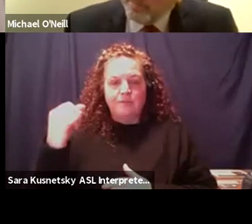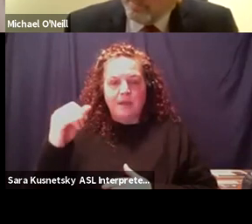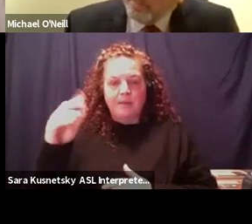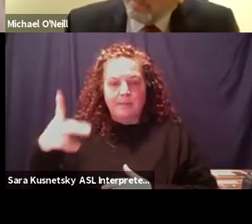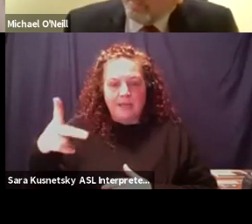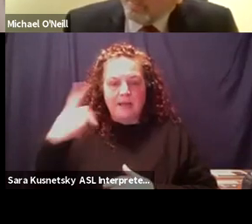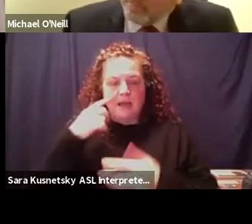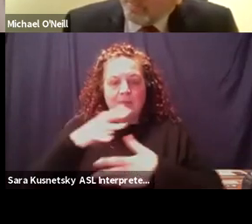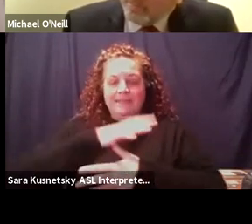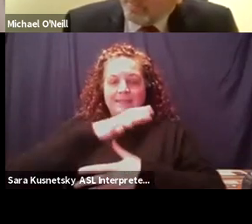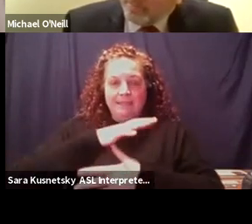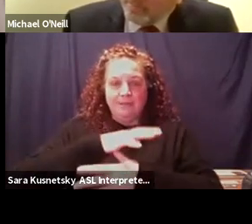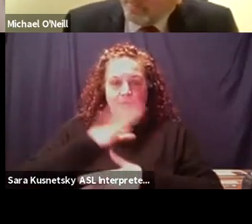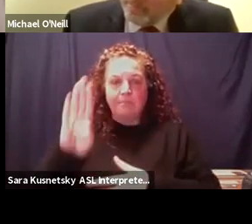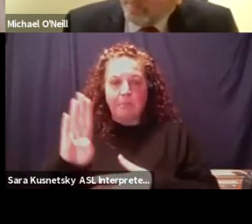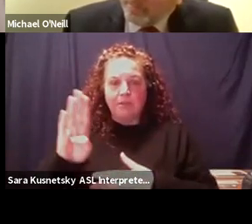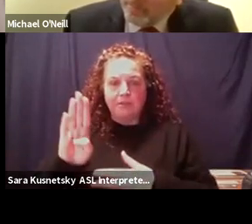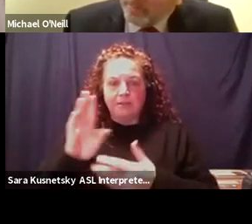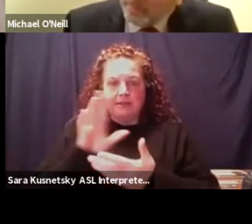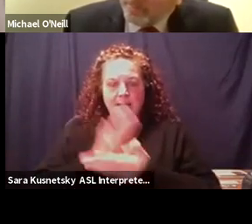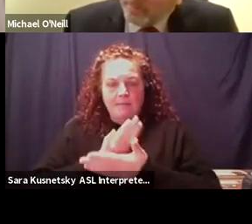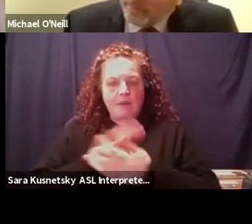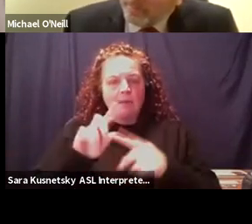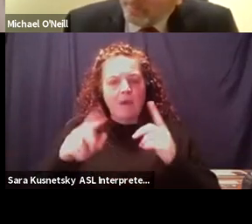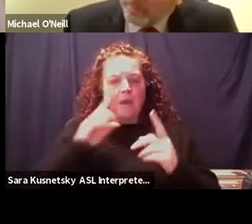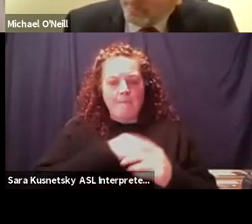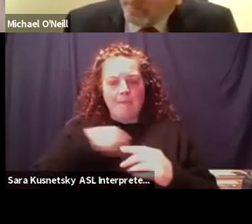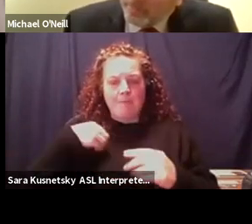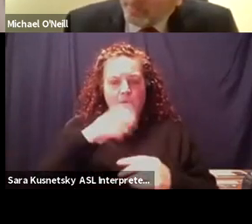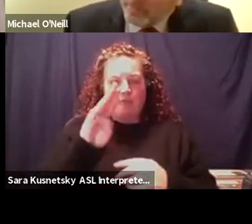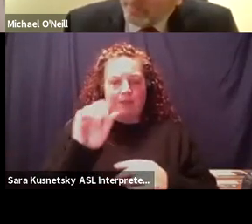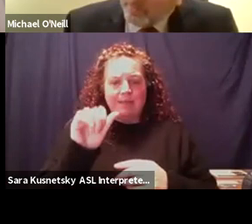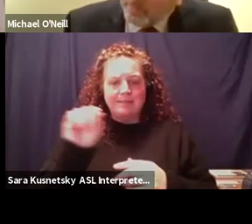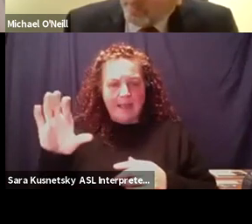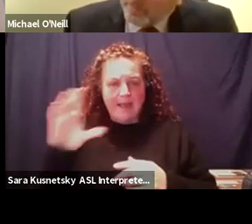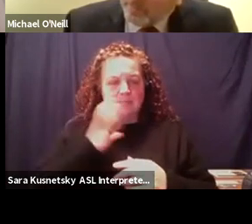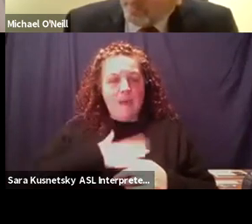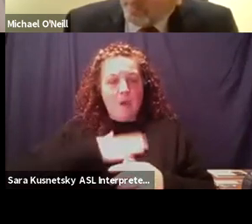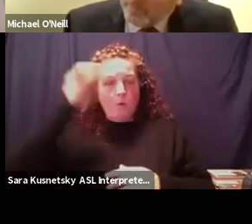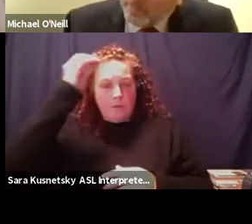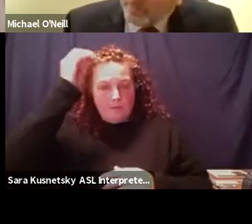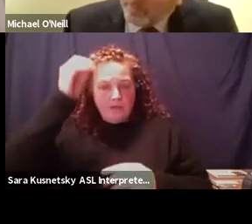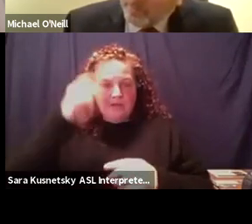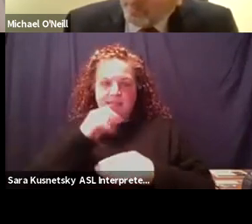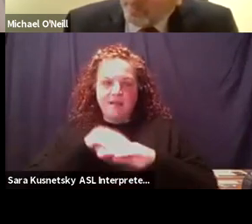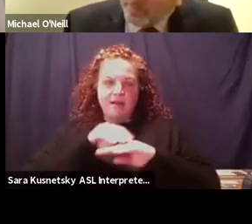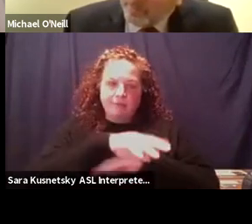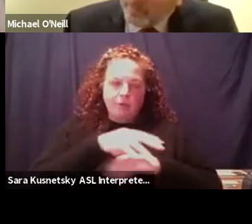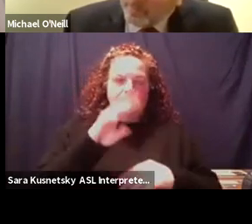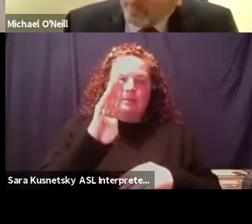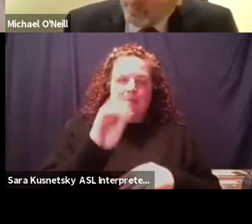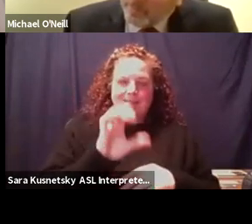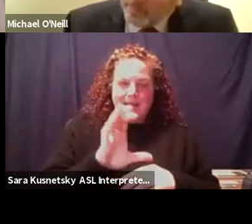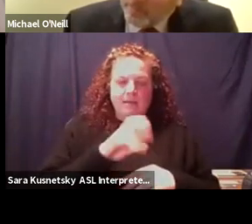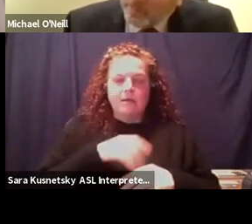Academy. I'm also a member of BSAC, but I want to make clear that this statement I'm about to read is my own personal opinion and does not reflect the opinions of BSAC members. I'm